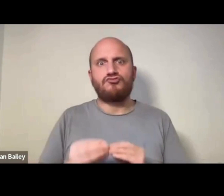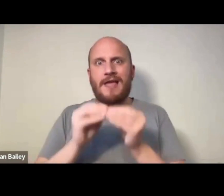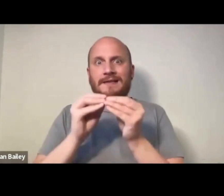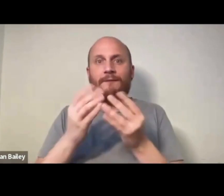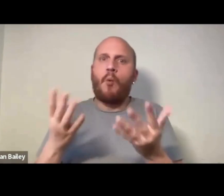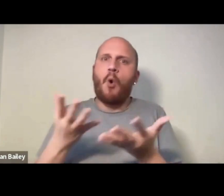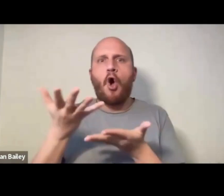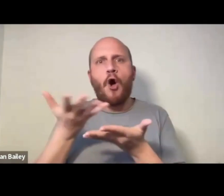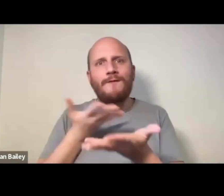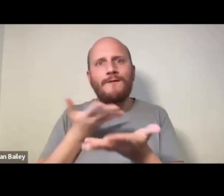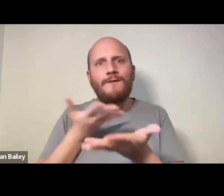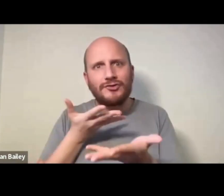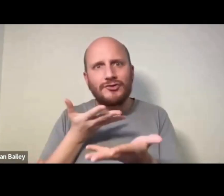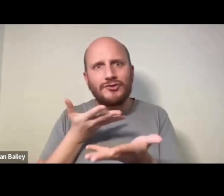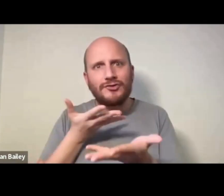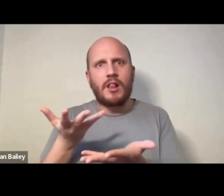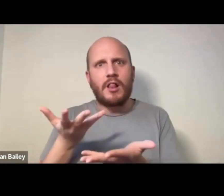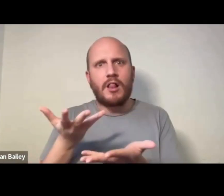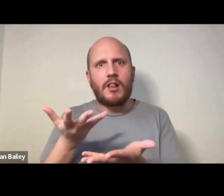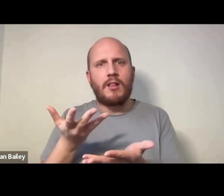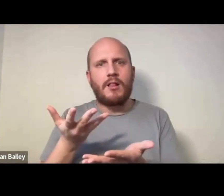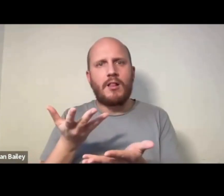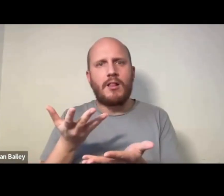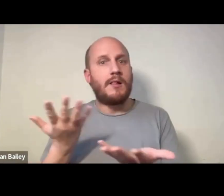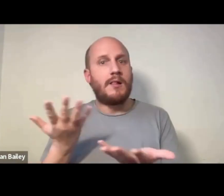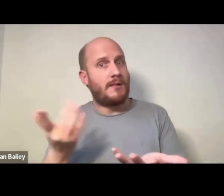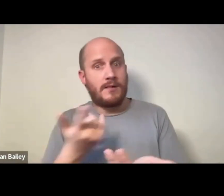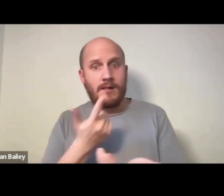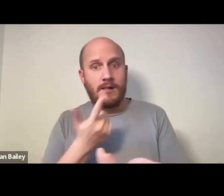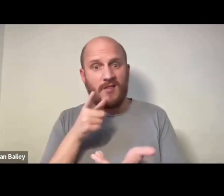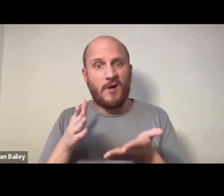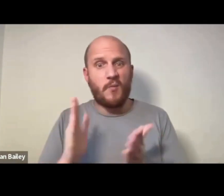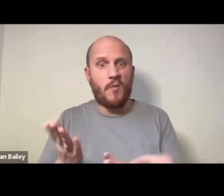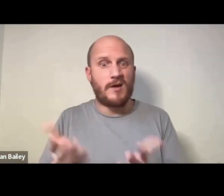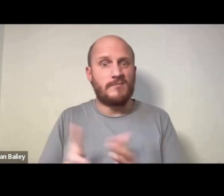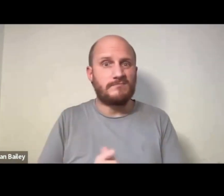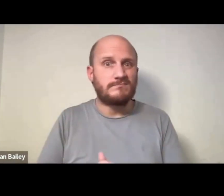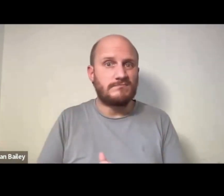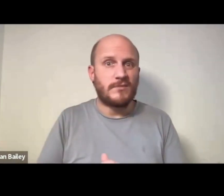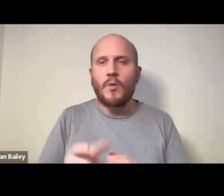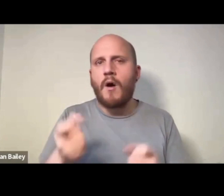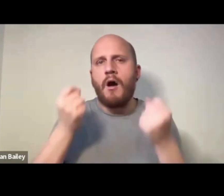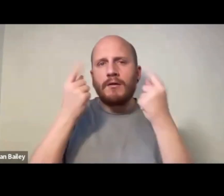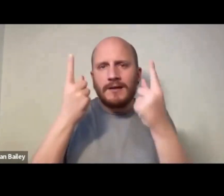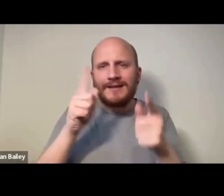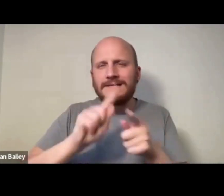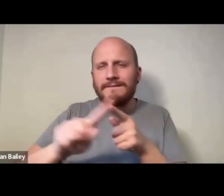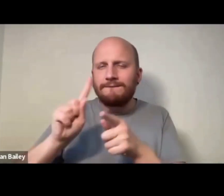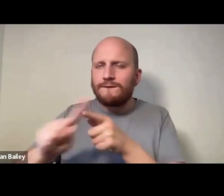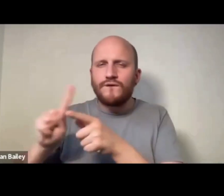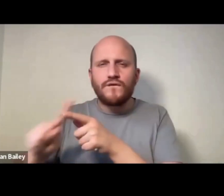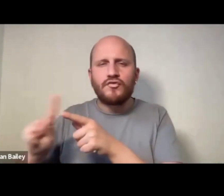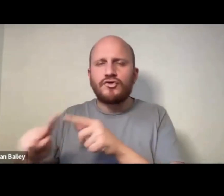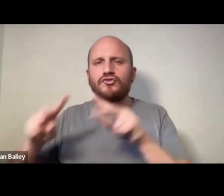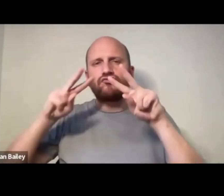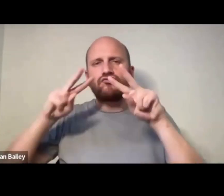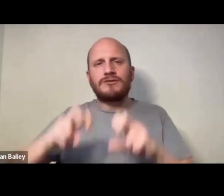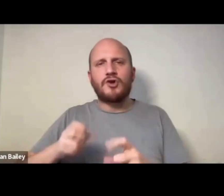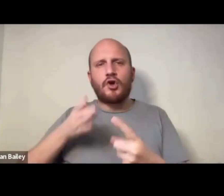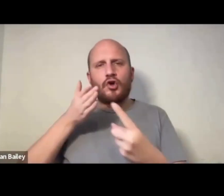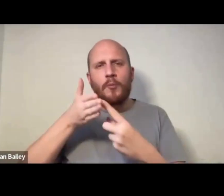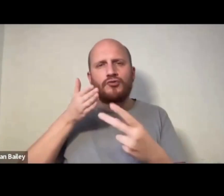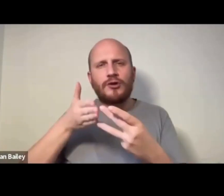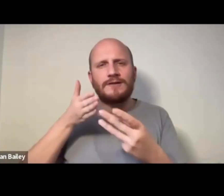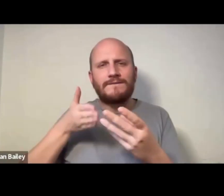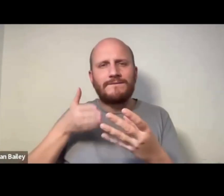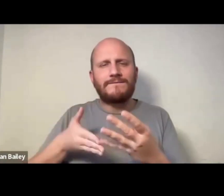way, and do it that way. So understanding kind of all of the different research objectives that you might have, and which ones you can